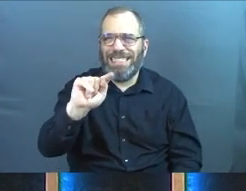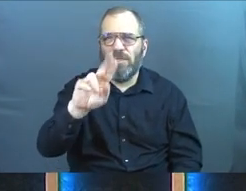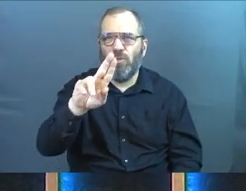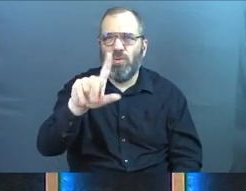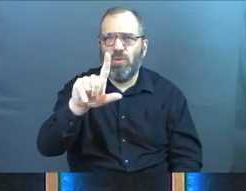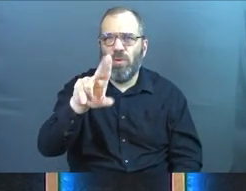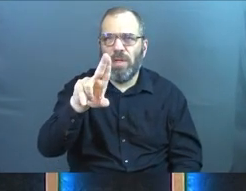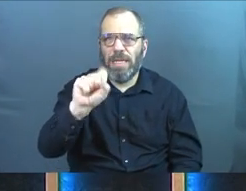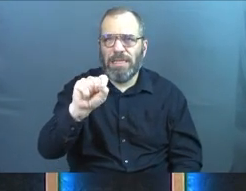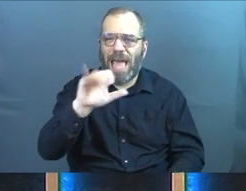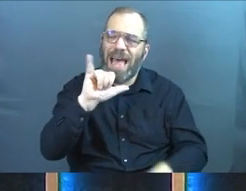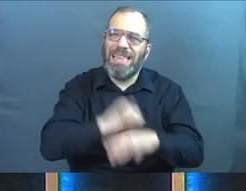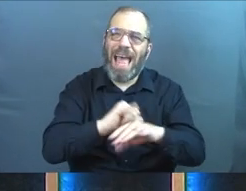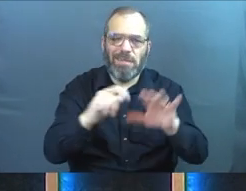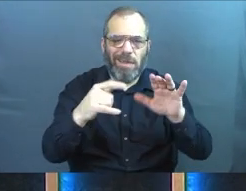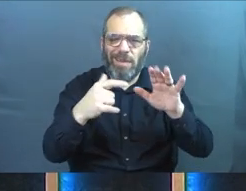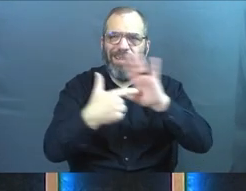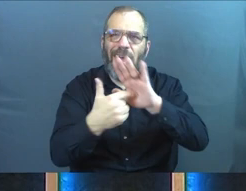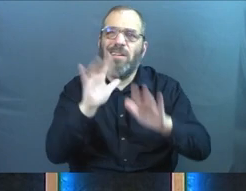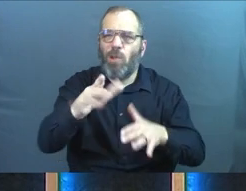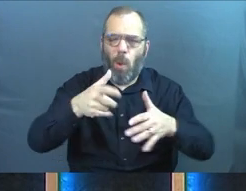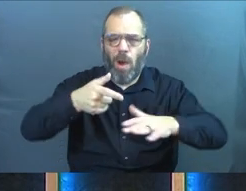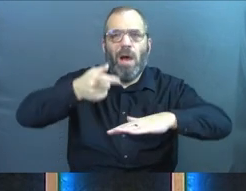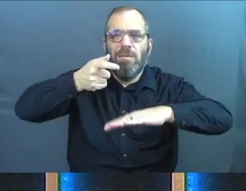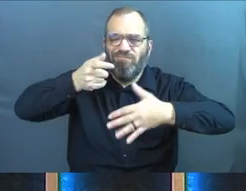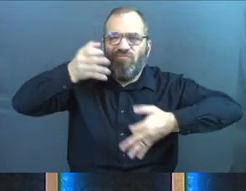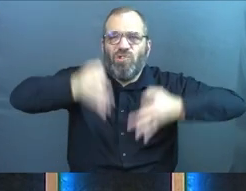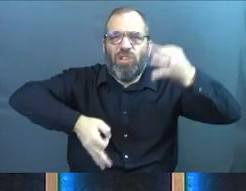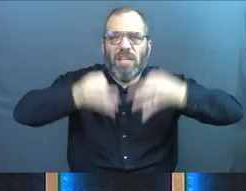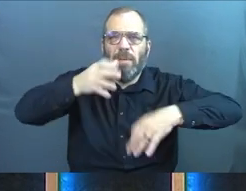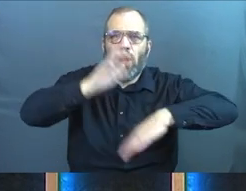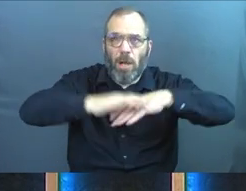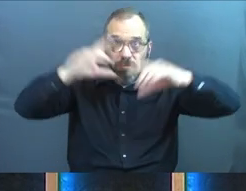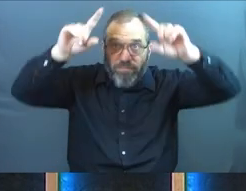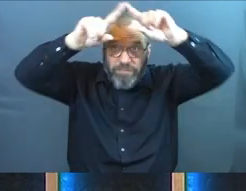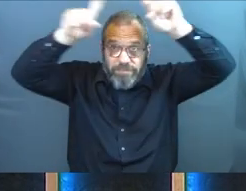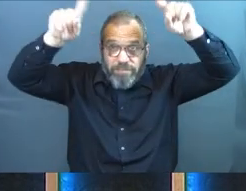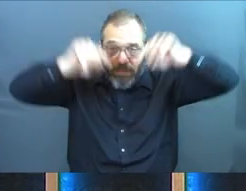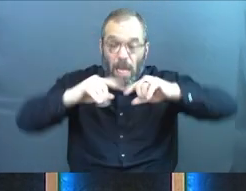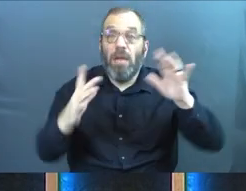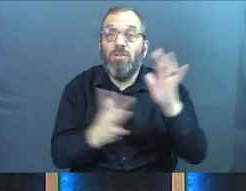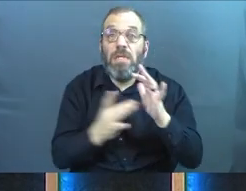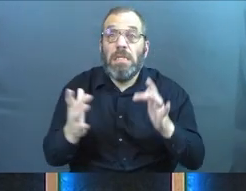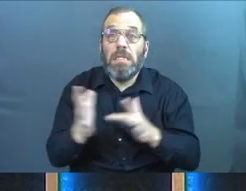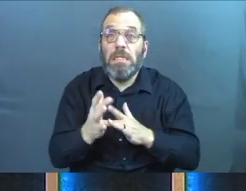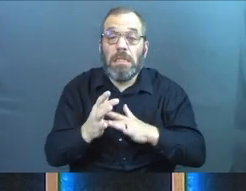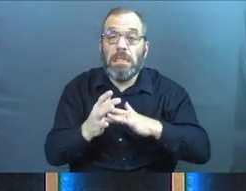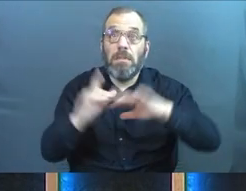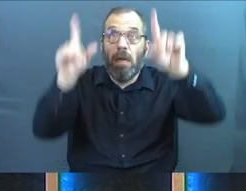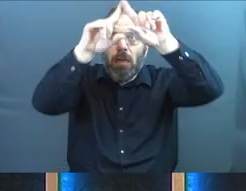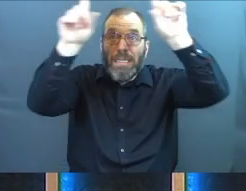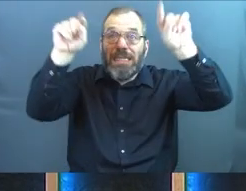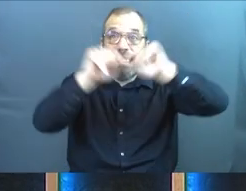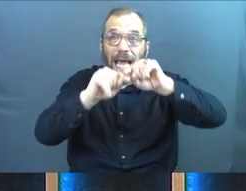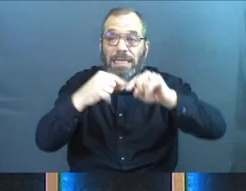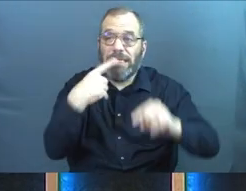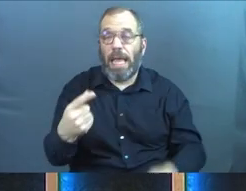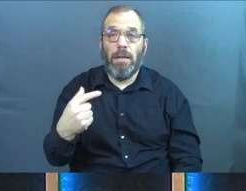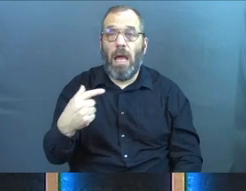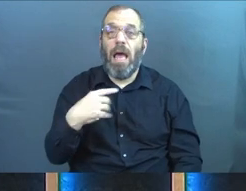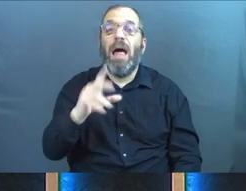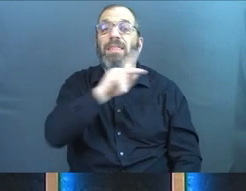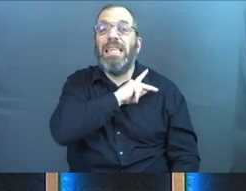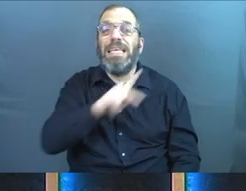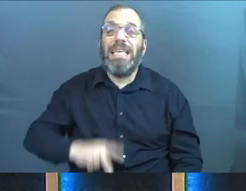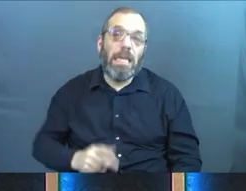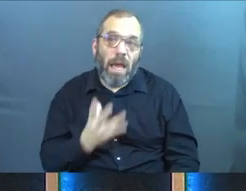a titulus. That's the sign. That's your judgment posted above your head. His judgment was that he had claimed to be